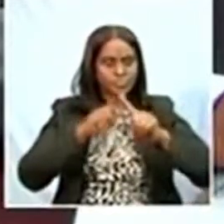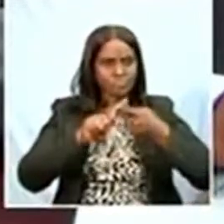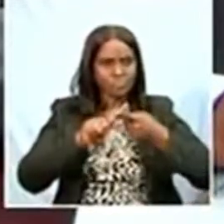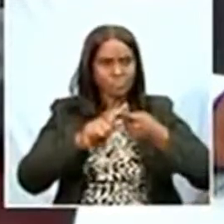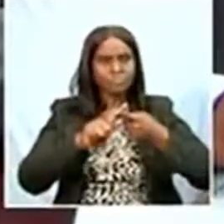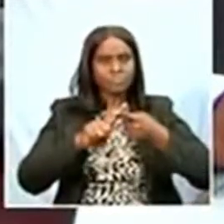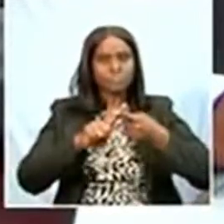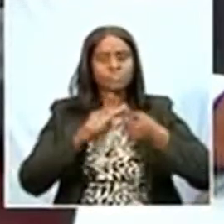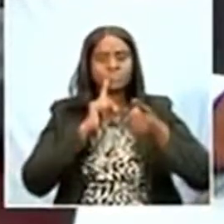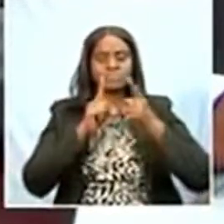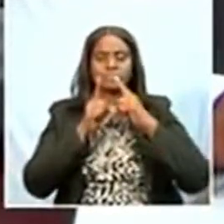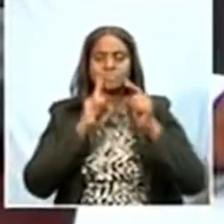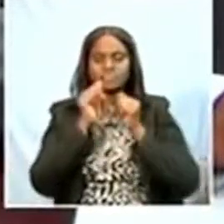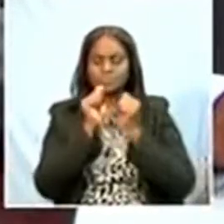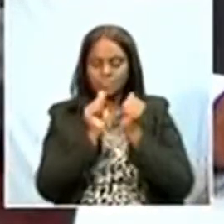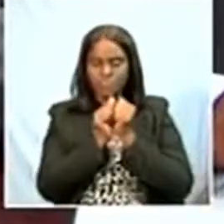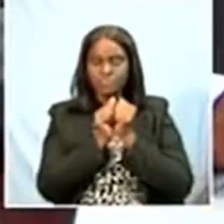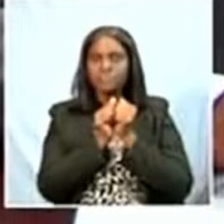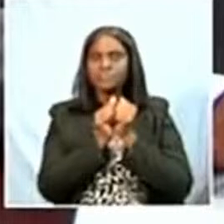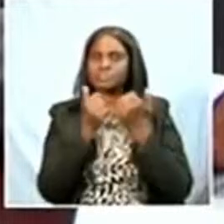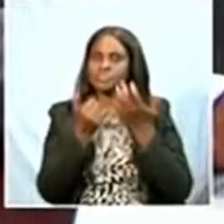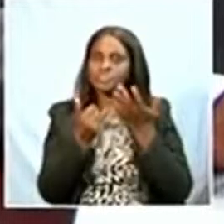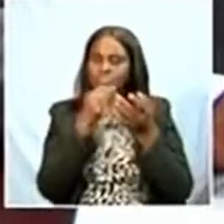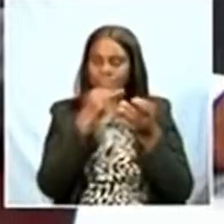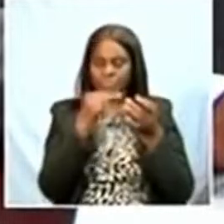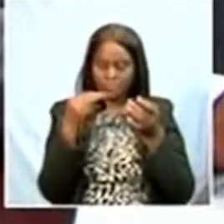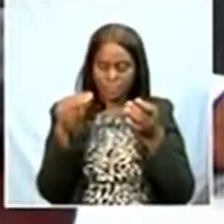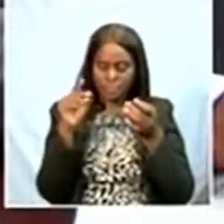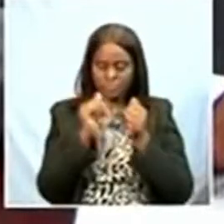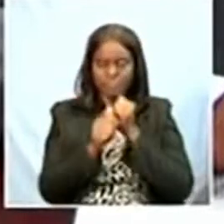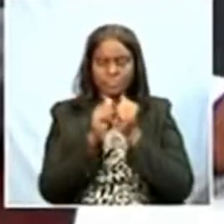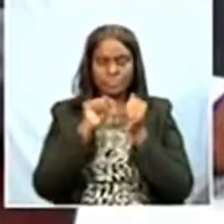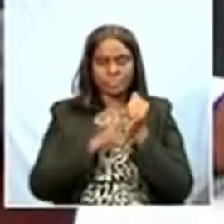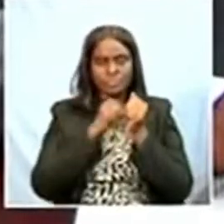We talk of the critical raw materials which we need to produce